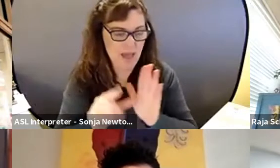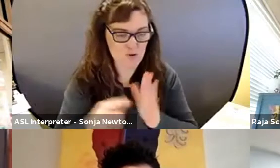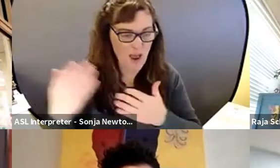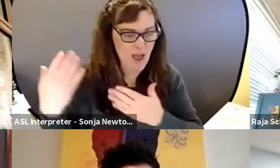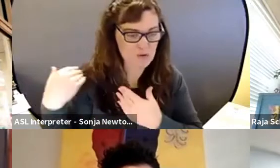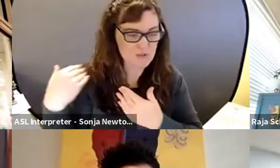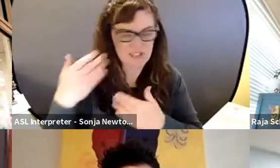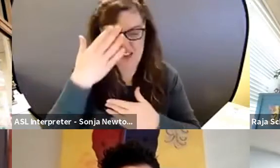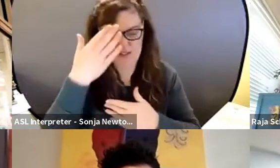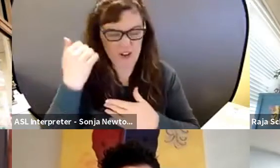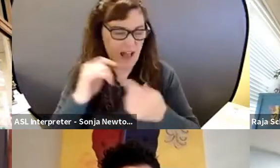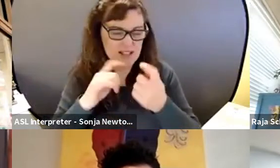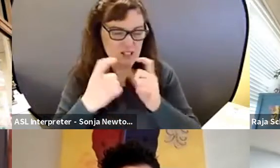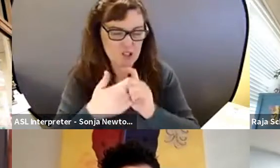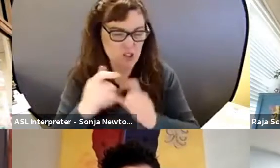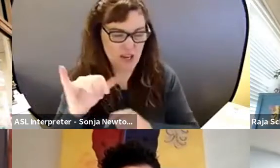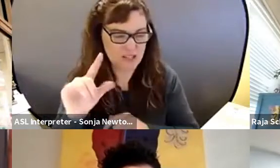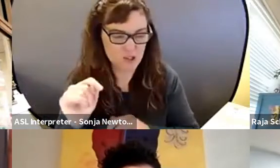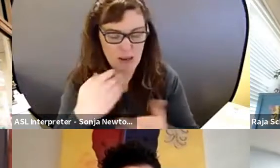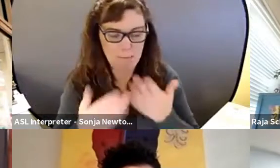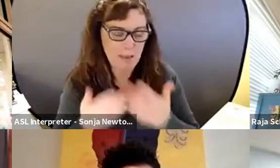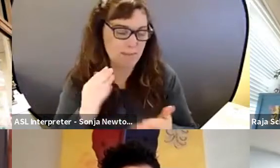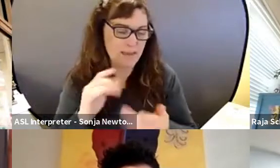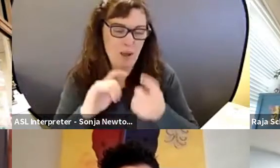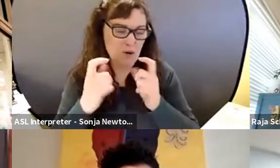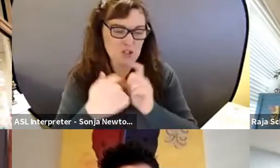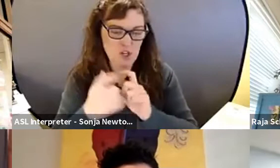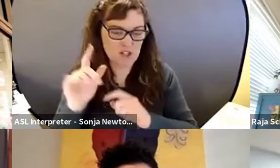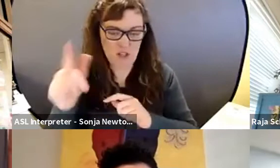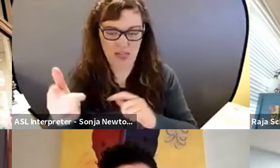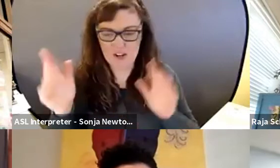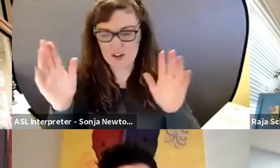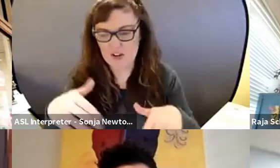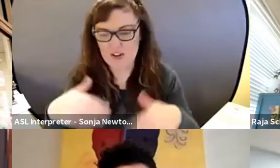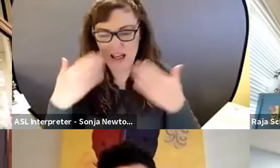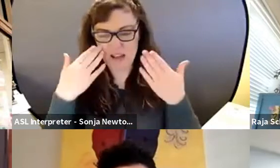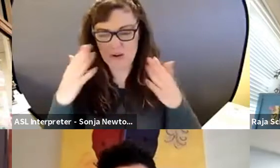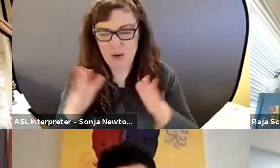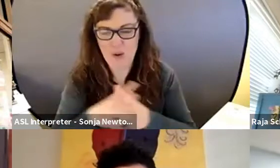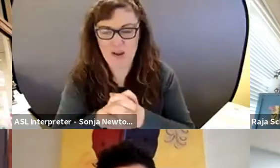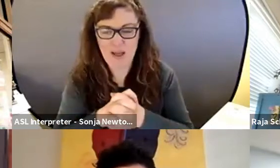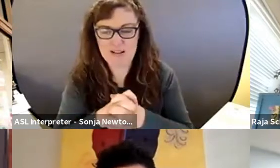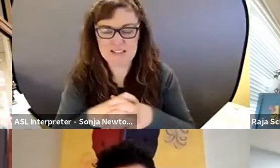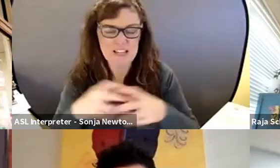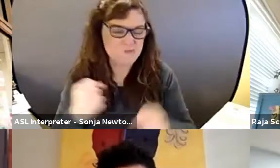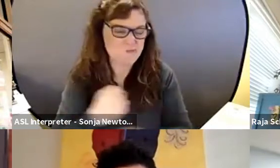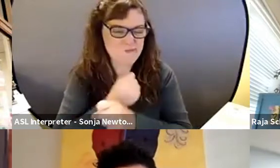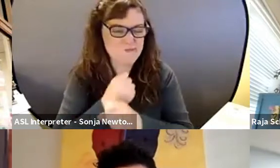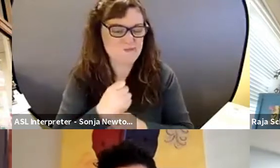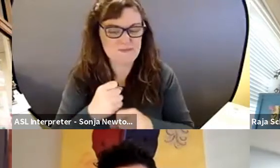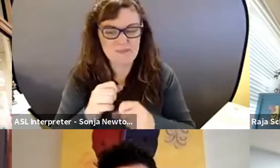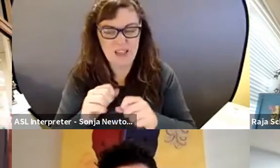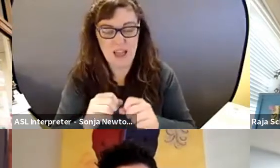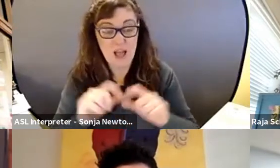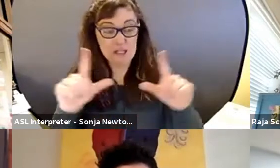Actually, I might even make the effort to change it like while I'm talking to you all, because I was kind of bummed. I turned on my camera and I